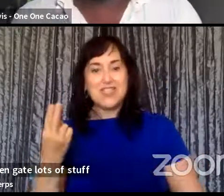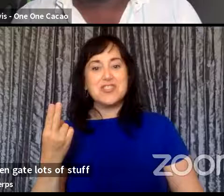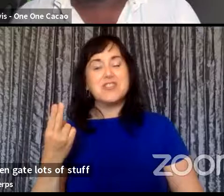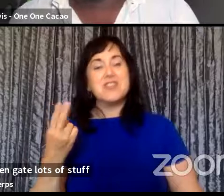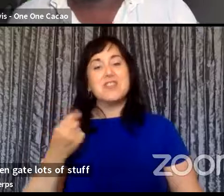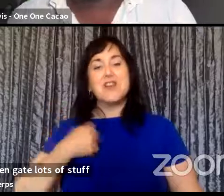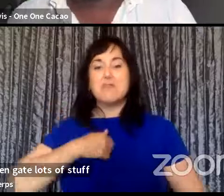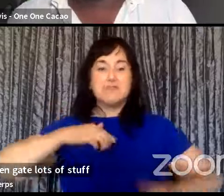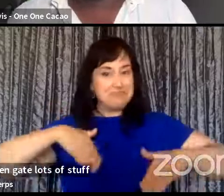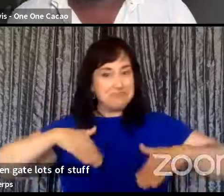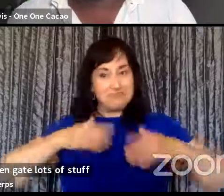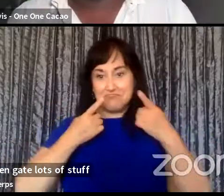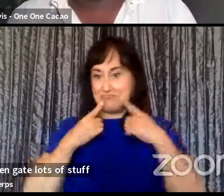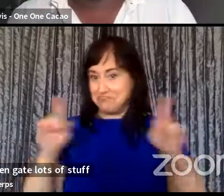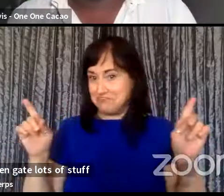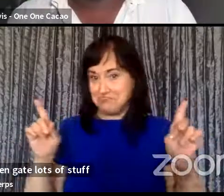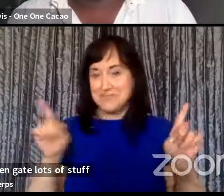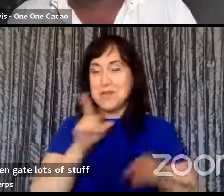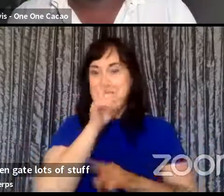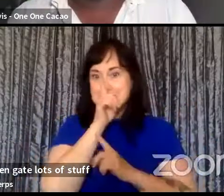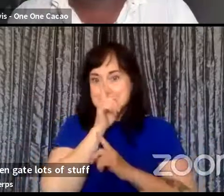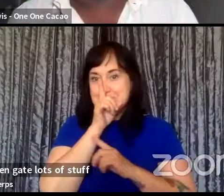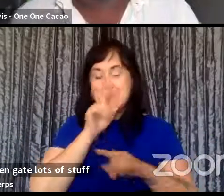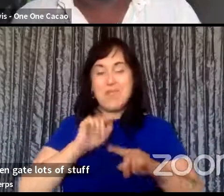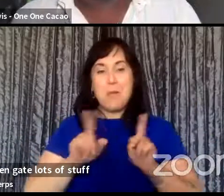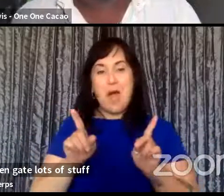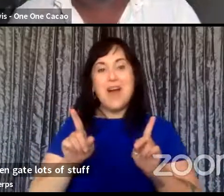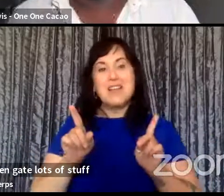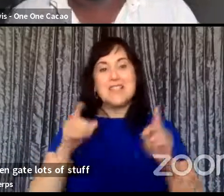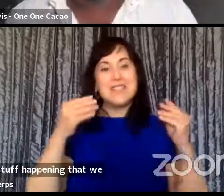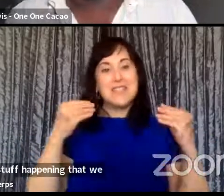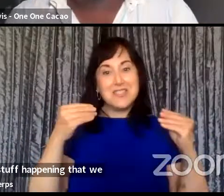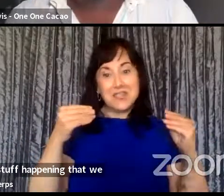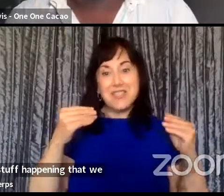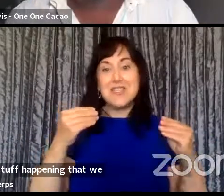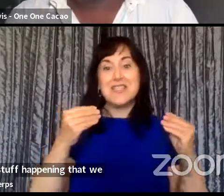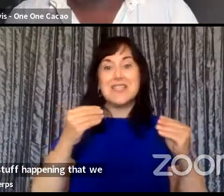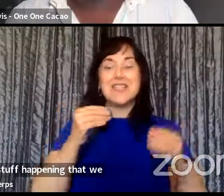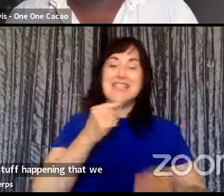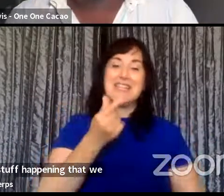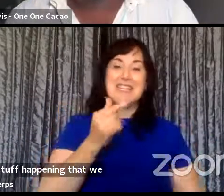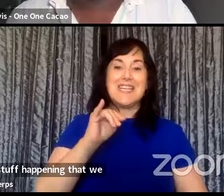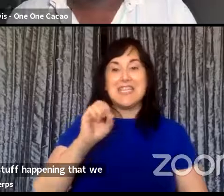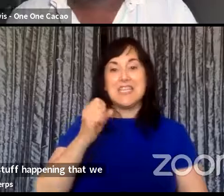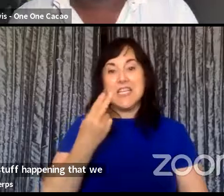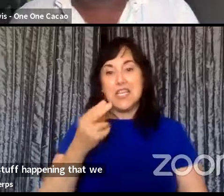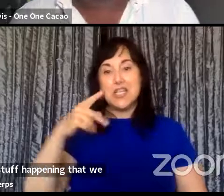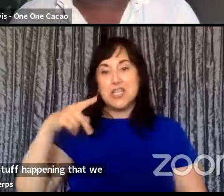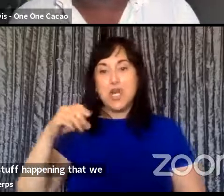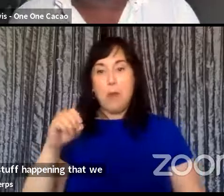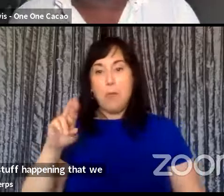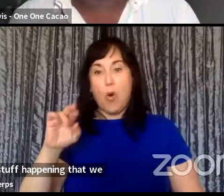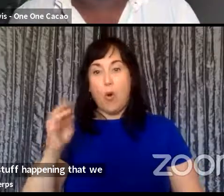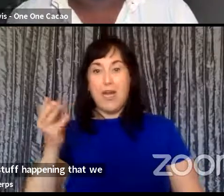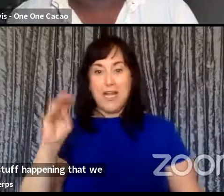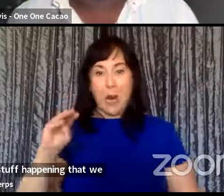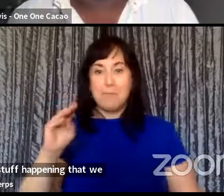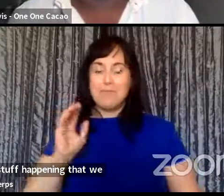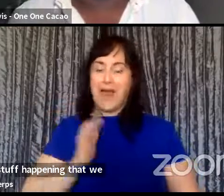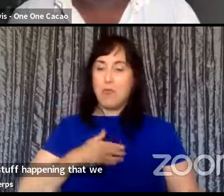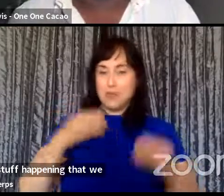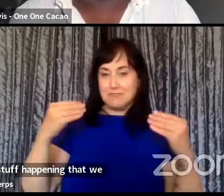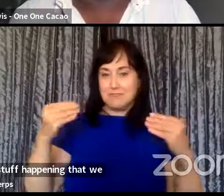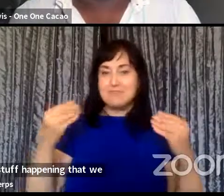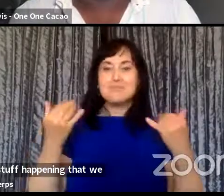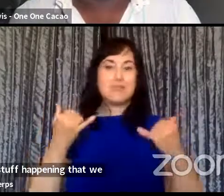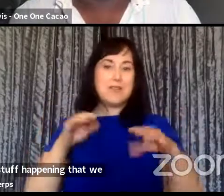able to announce yet, but Gishporium is still open. The Gishporium is our shop. So we have that